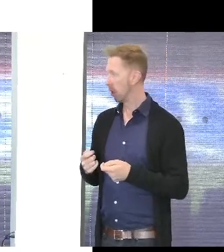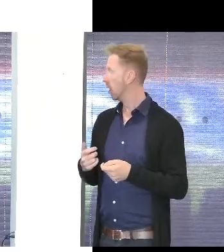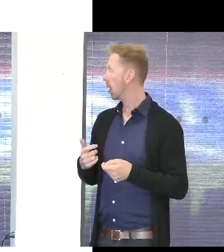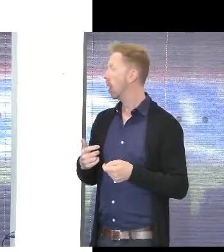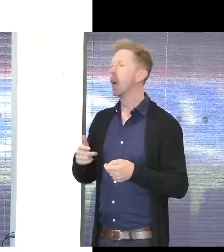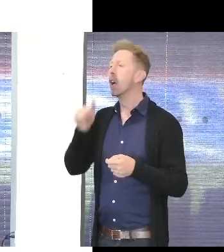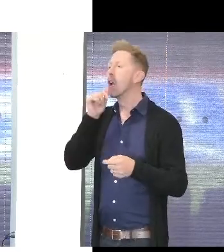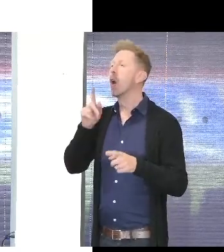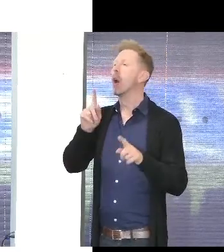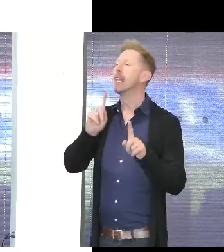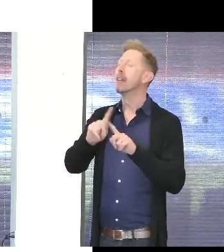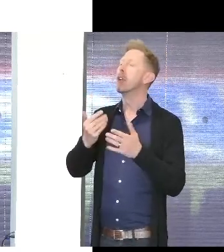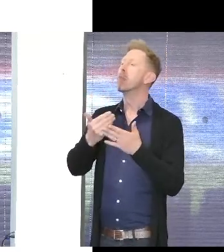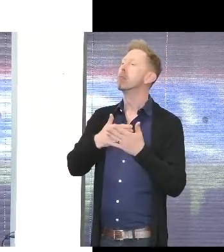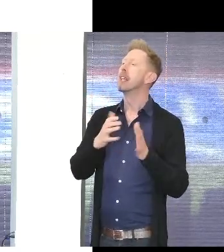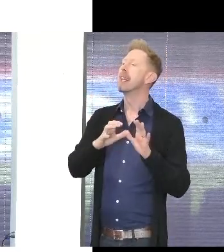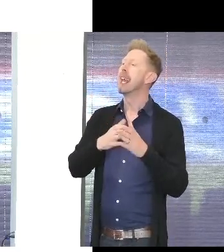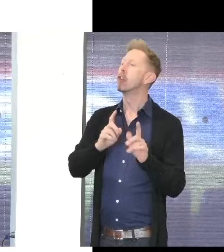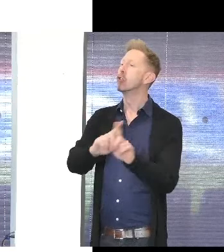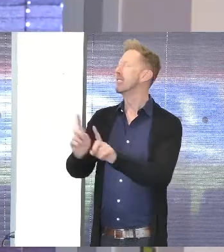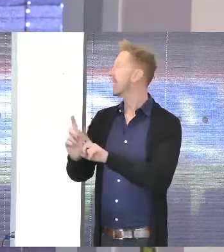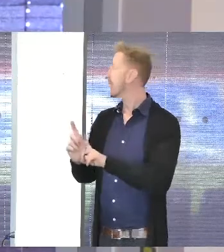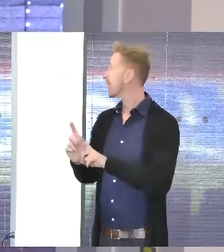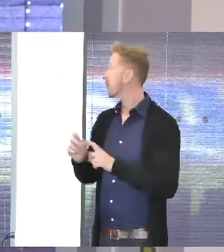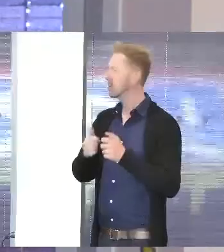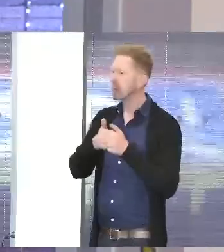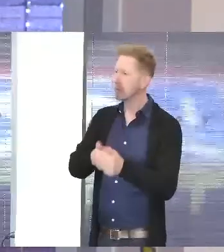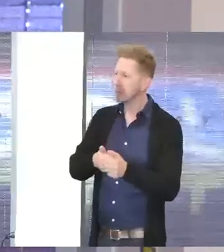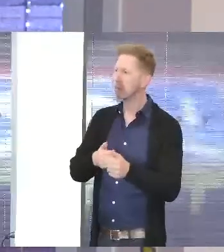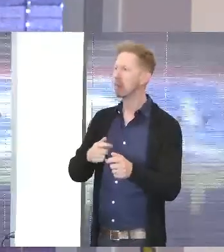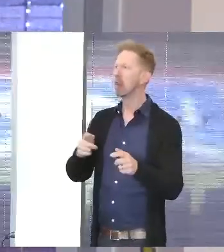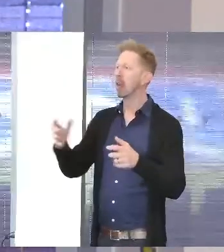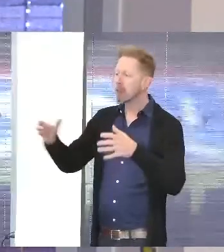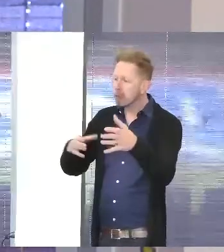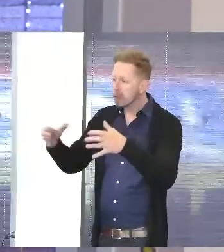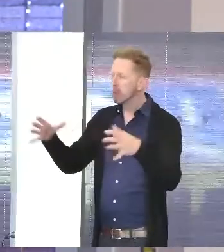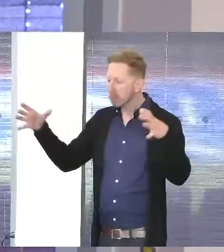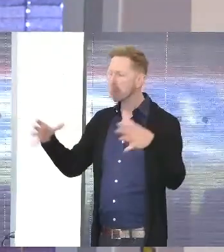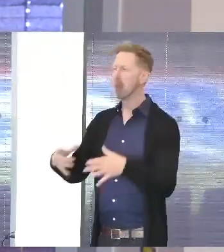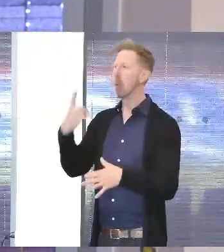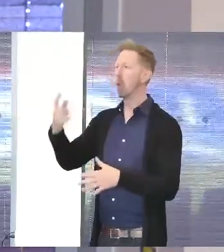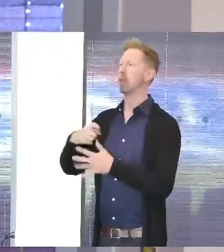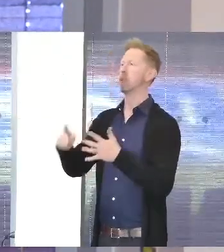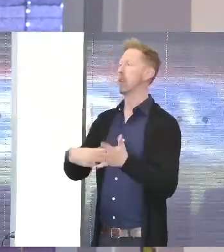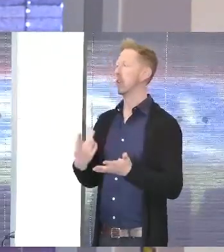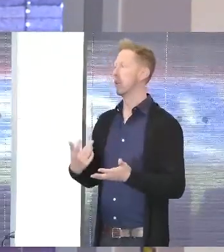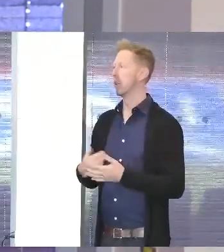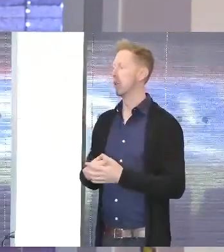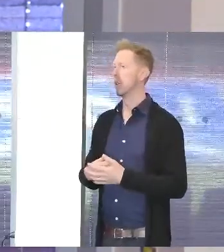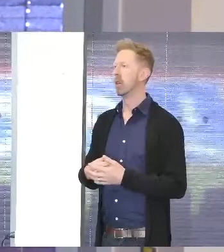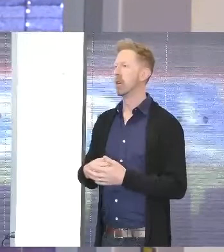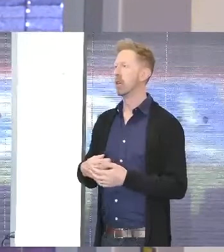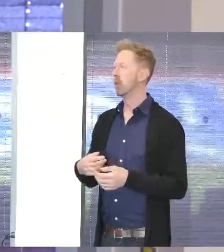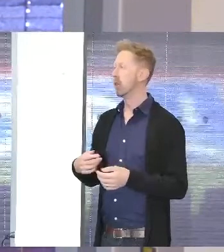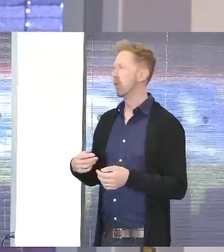those protected characteristics that these four charities do support and bringing them together into one scheme. It's based off really successful past